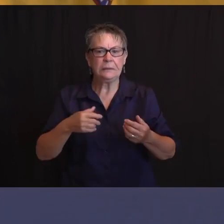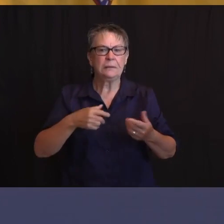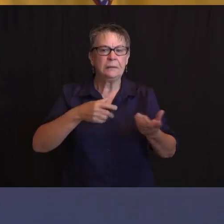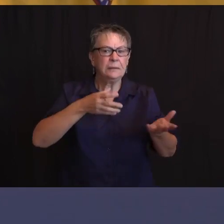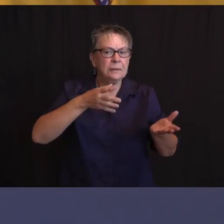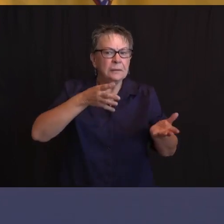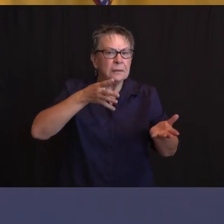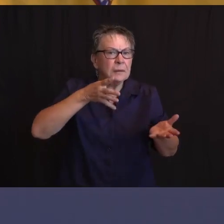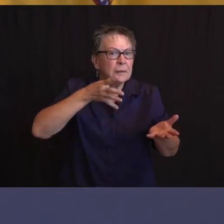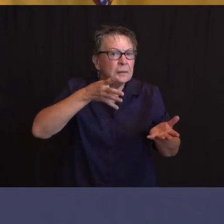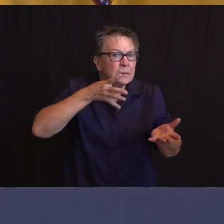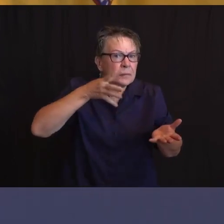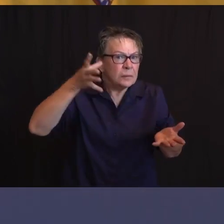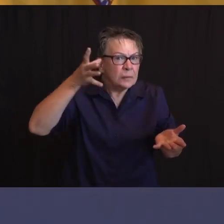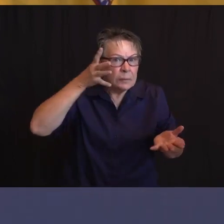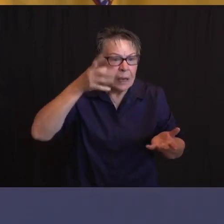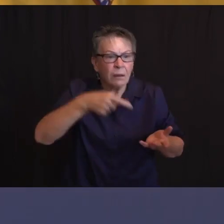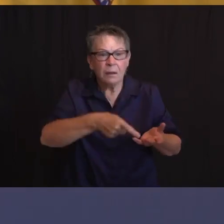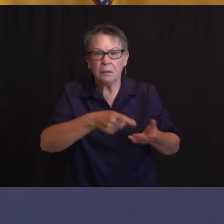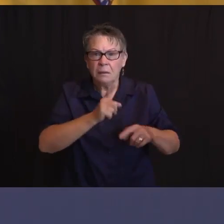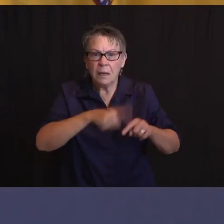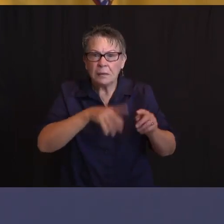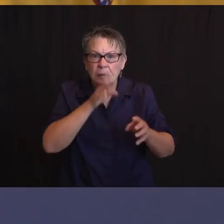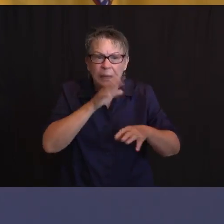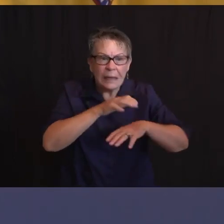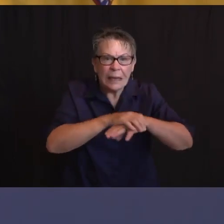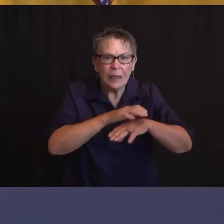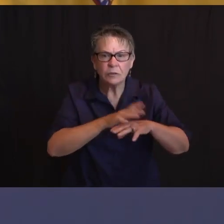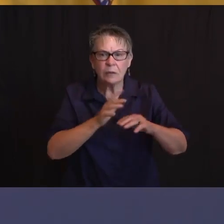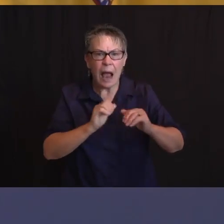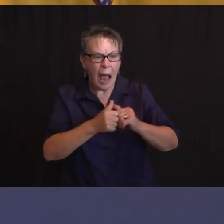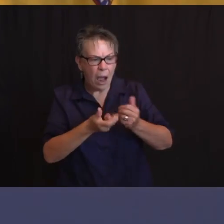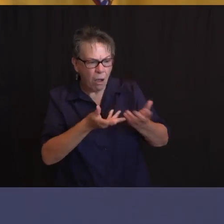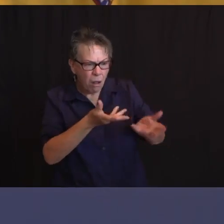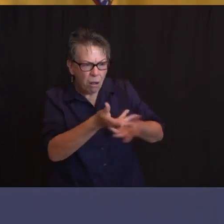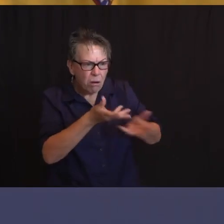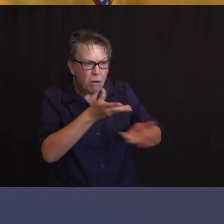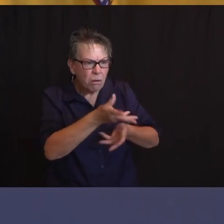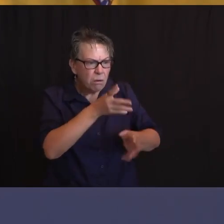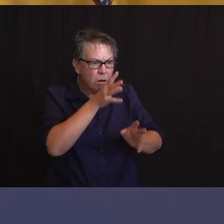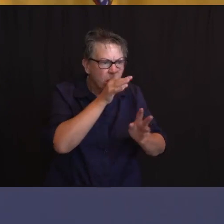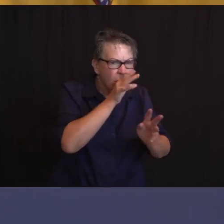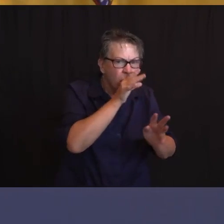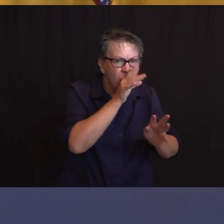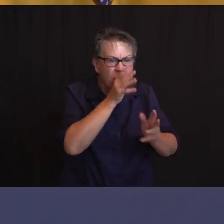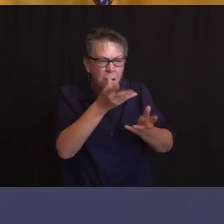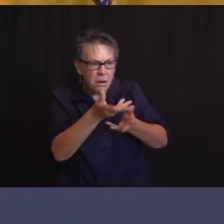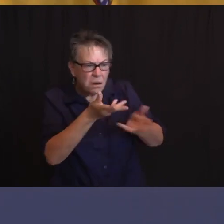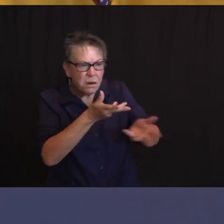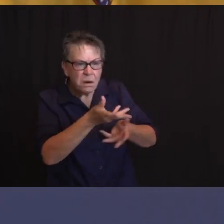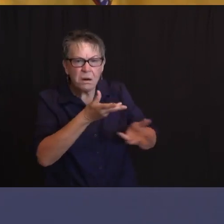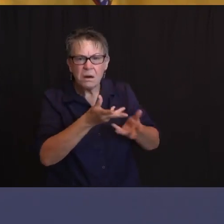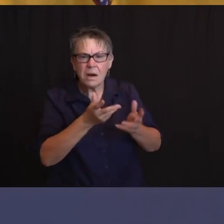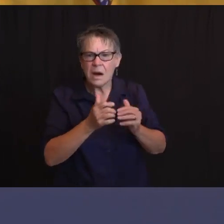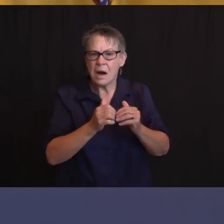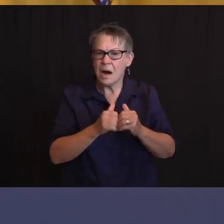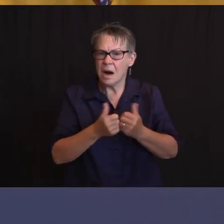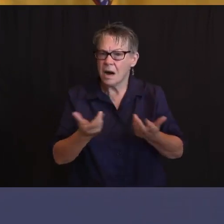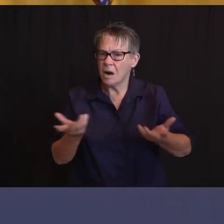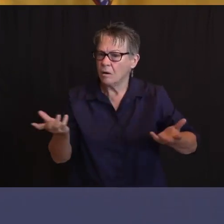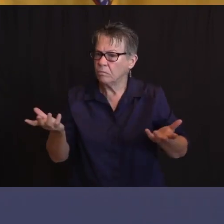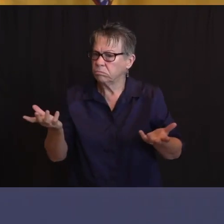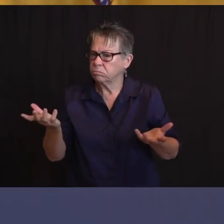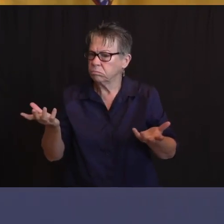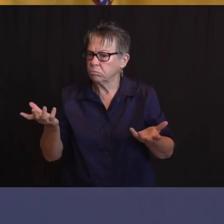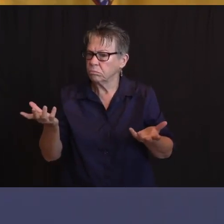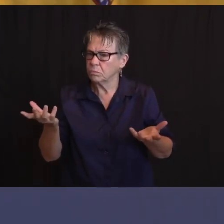this. You know, the good news is we got the money. It's up on the Department of Ed's website, I think today, and Mahan will correct me if I'm wrong